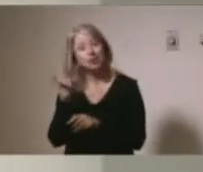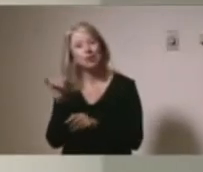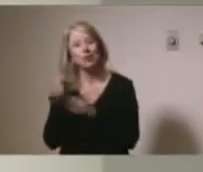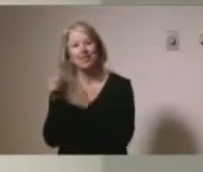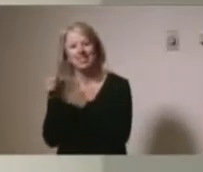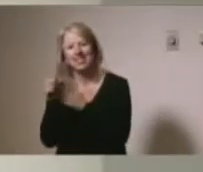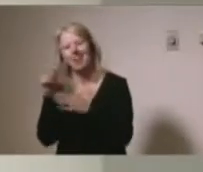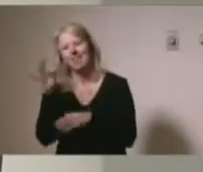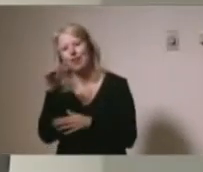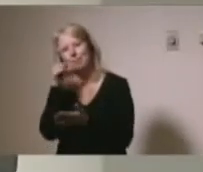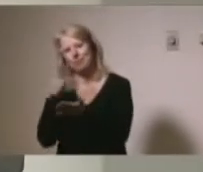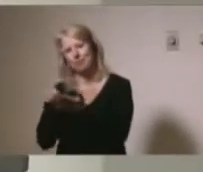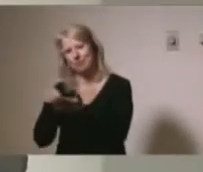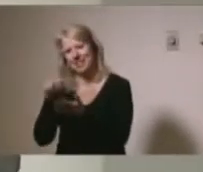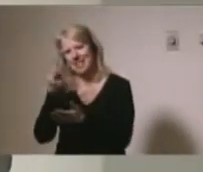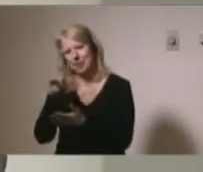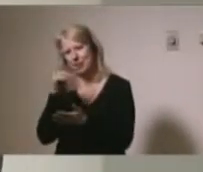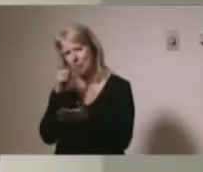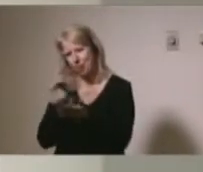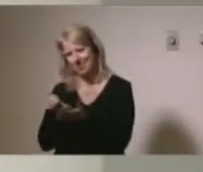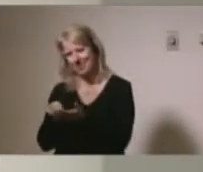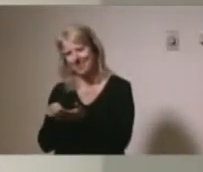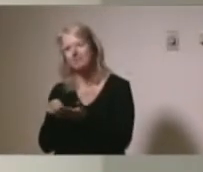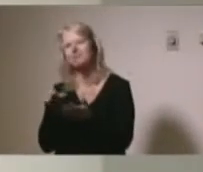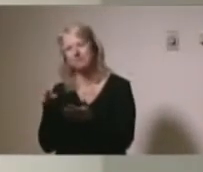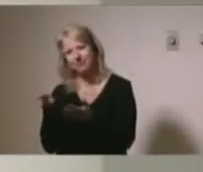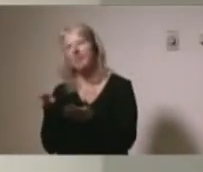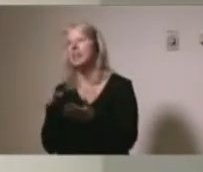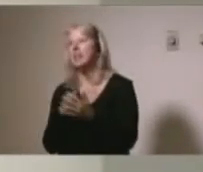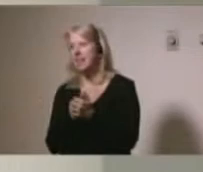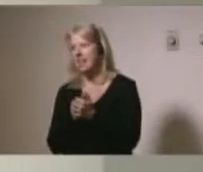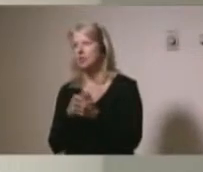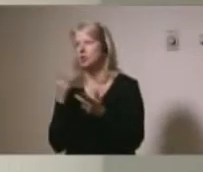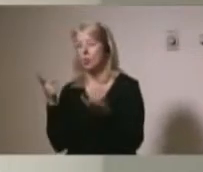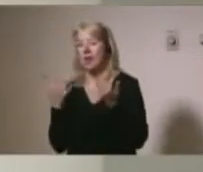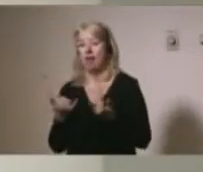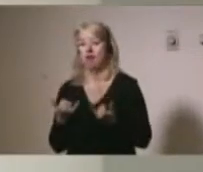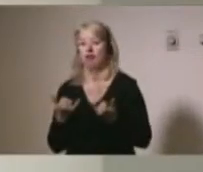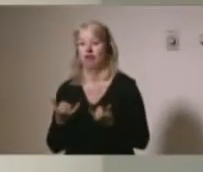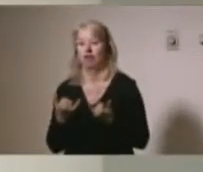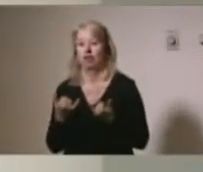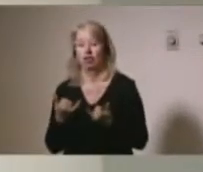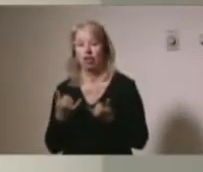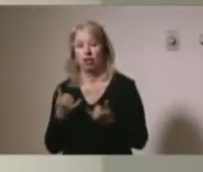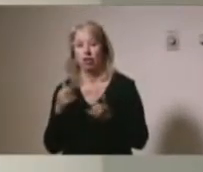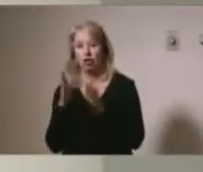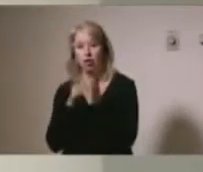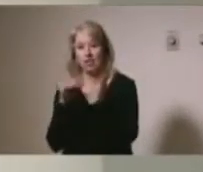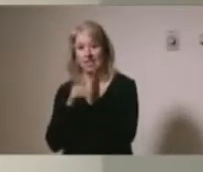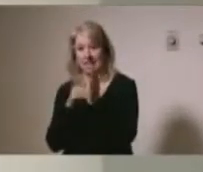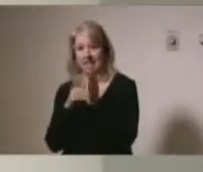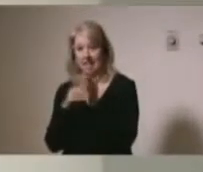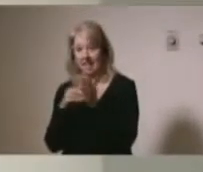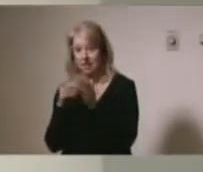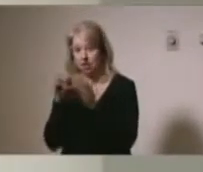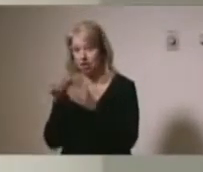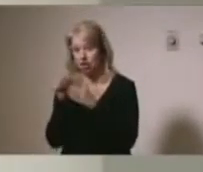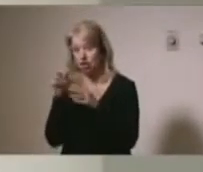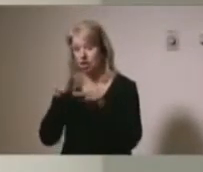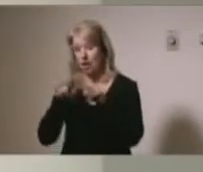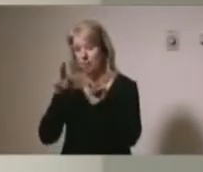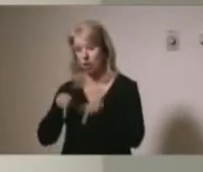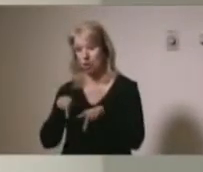Post. The current New Zealand chairman of New Zealand Post,